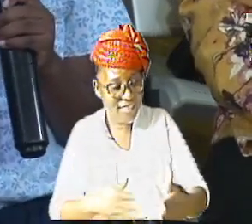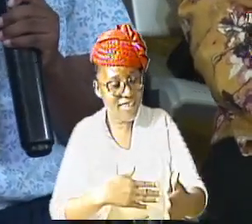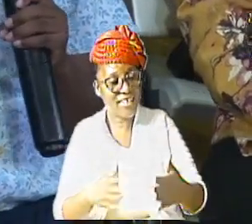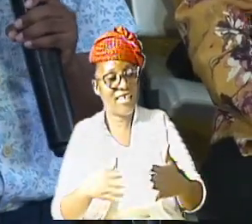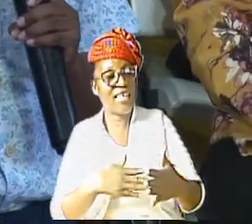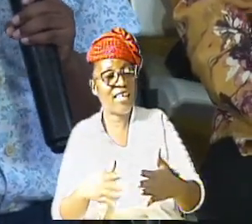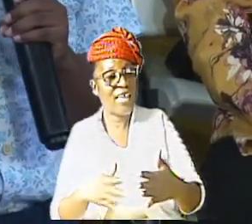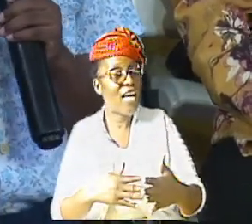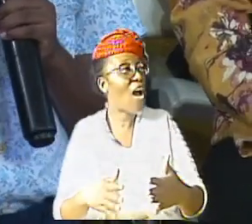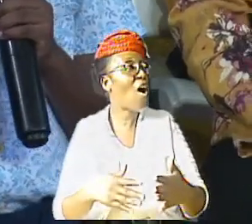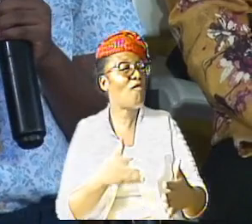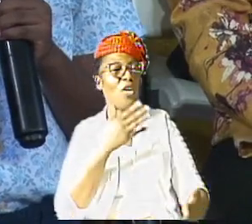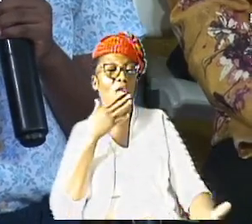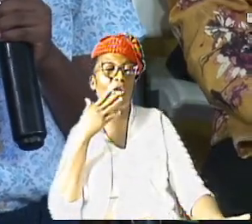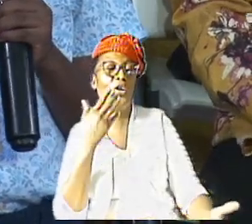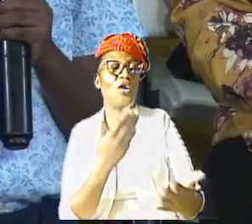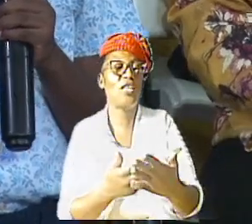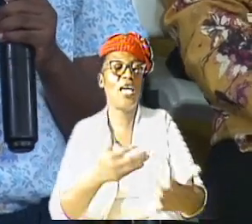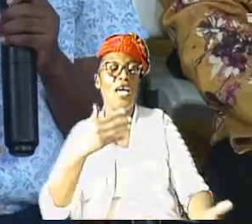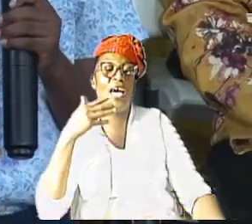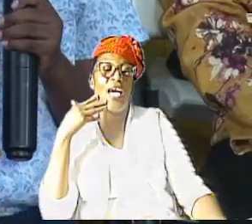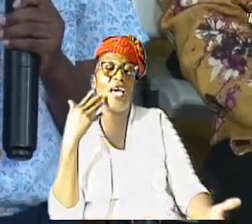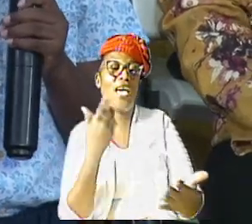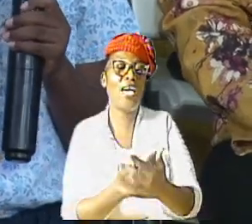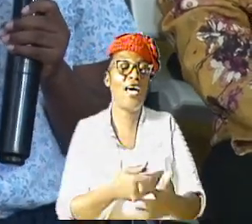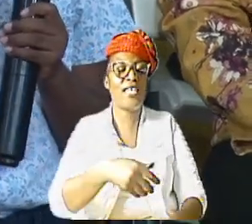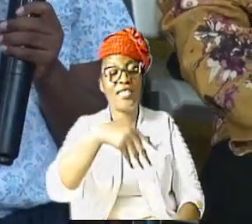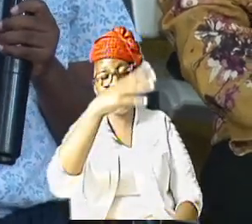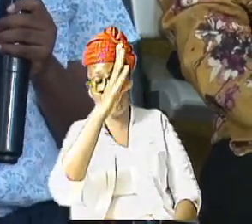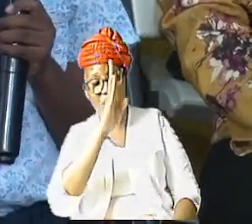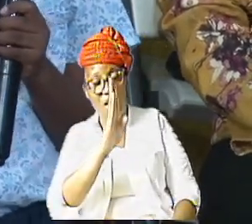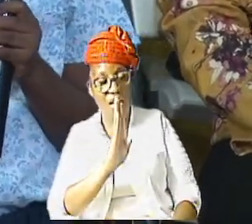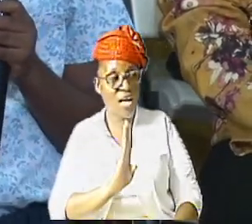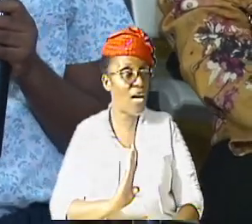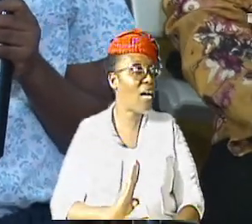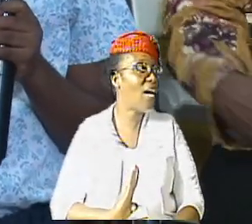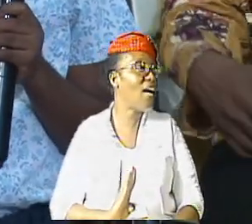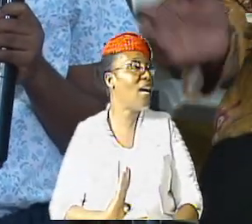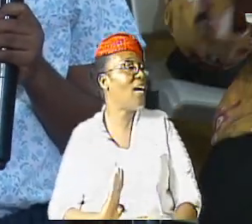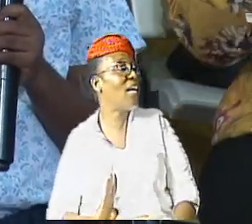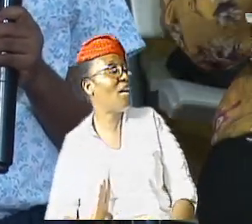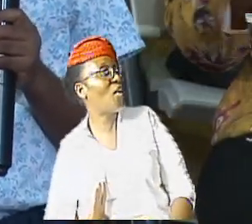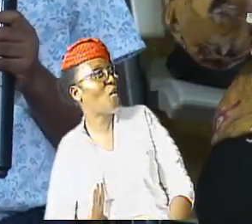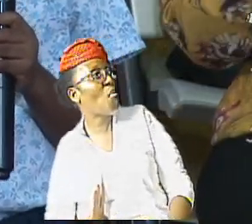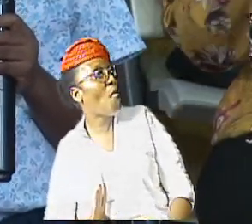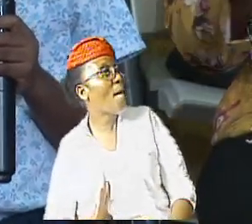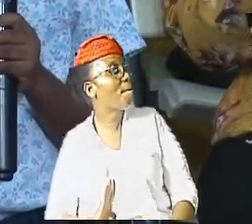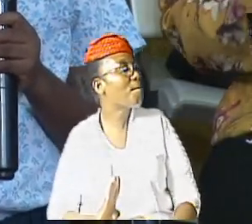Goodness of God.